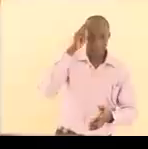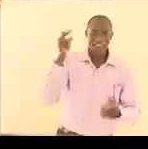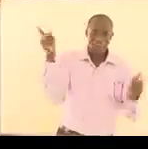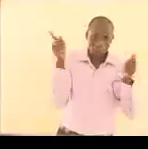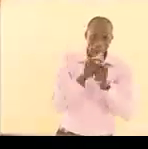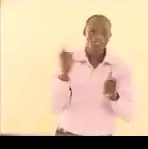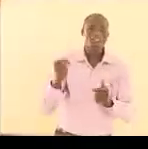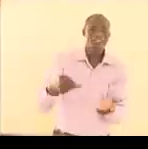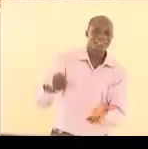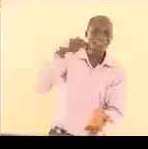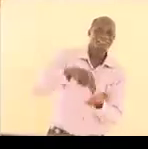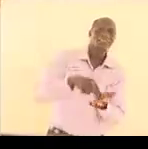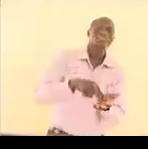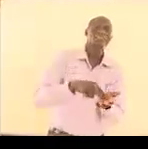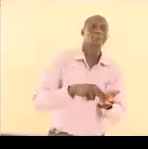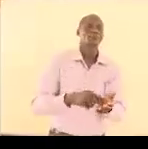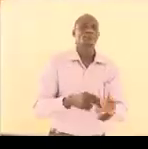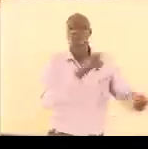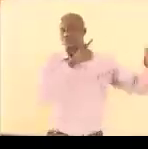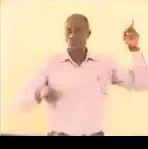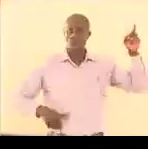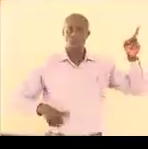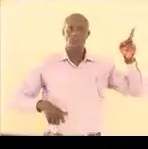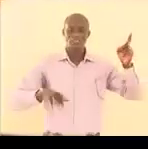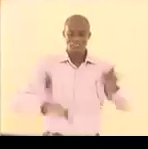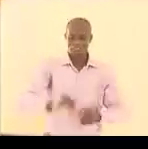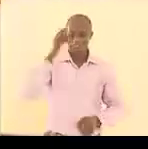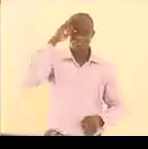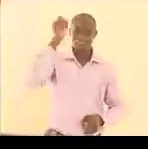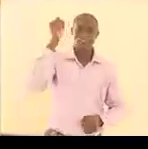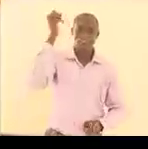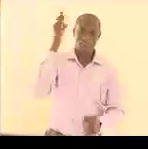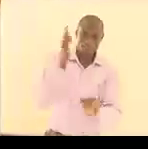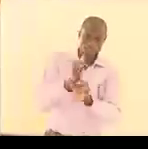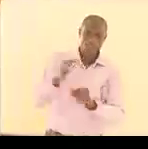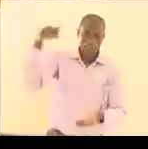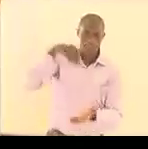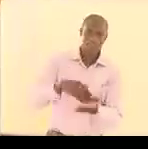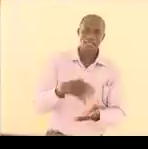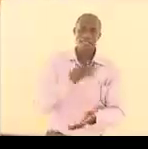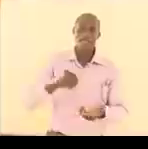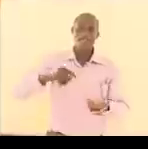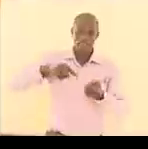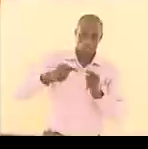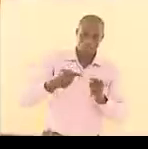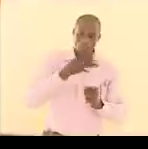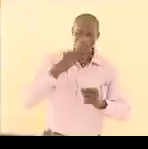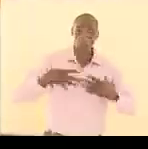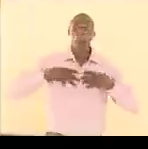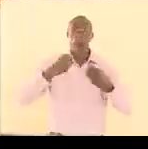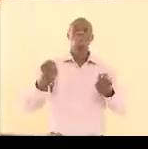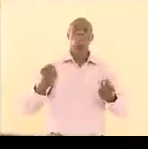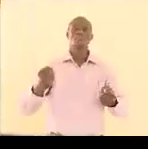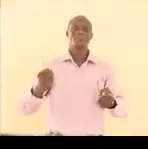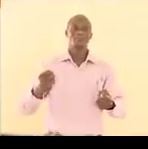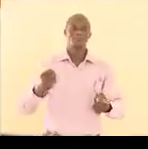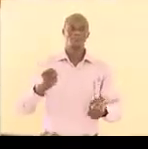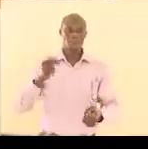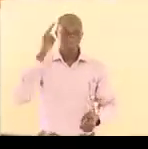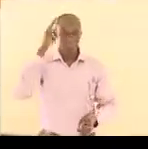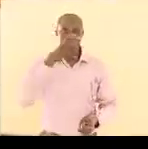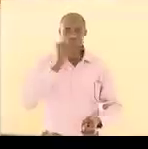he encountered the risen Lord. He found his faith again, and his wounds were healed.